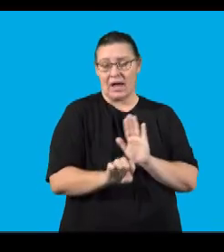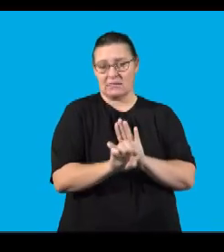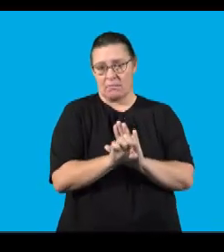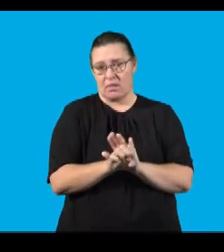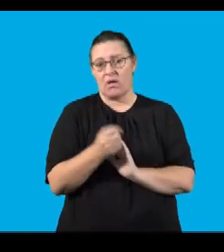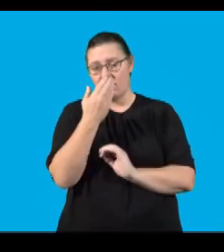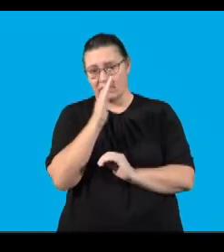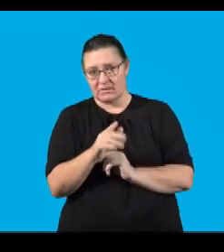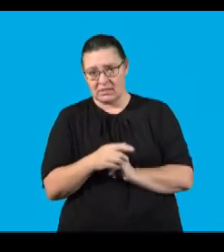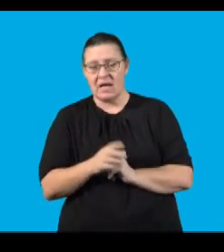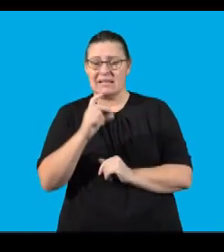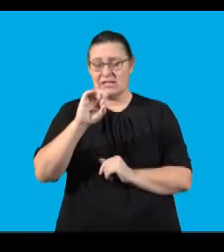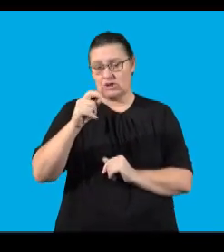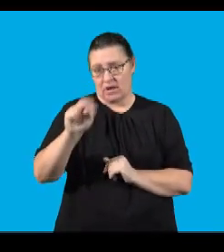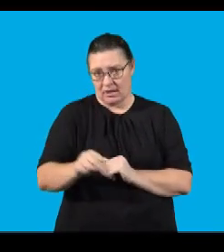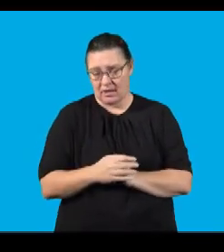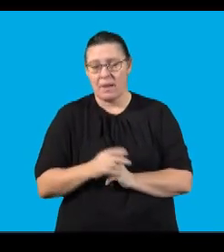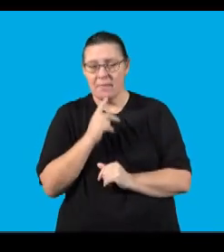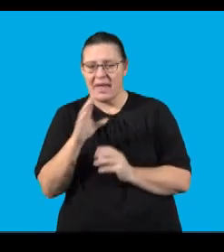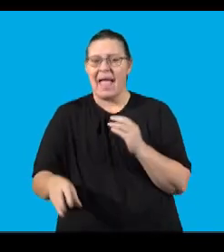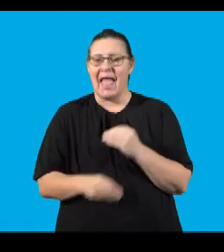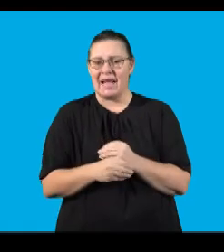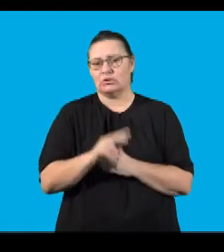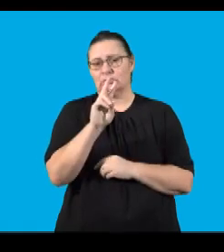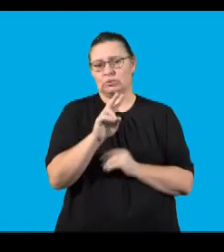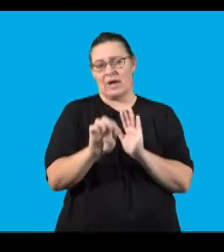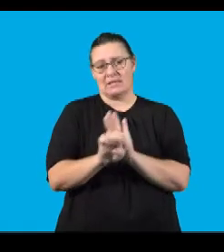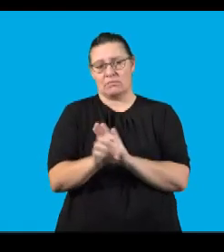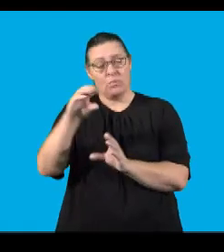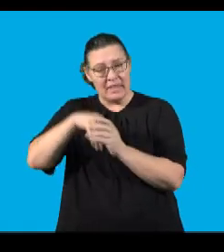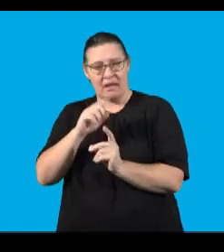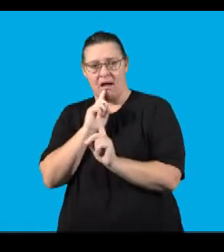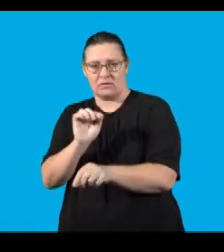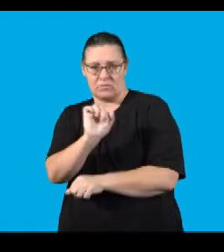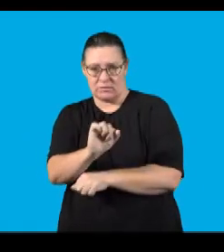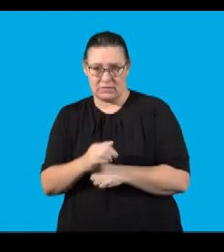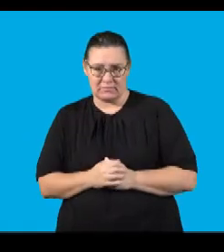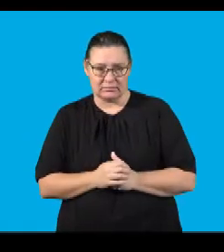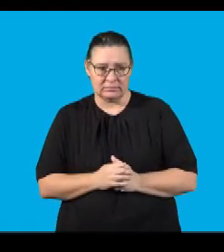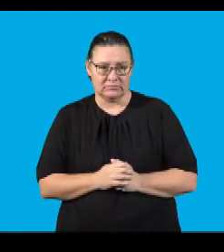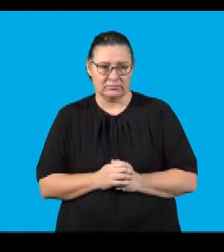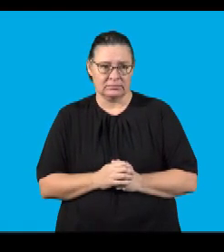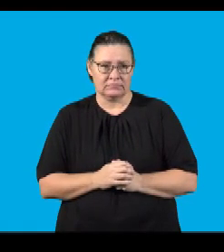of diction. So it's also safe to add at least 2 examples in your answer.